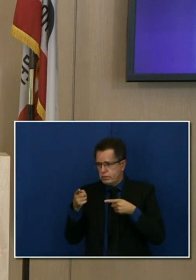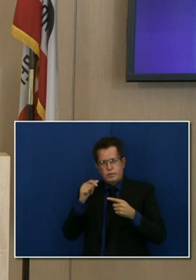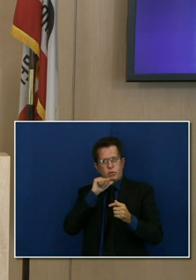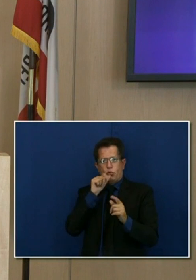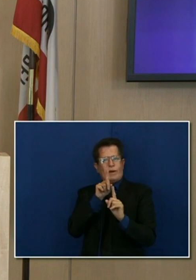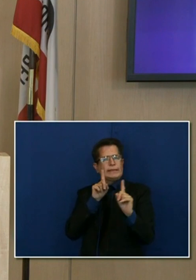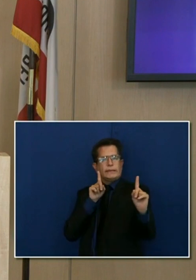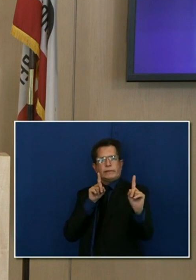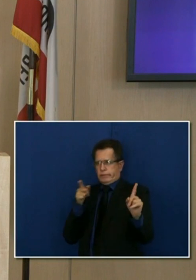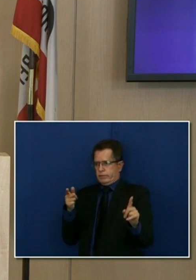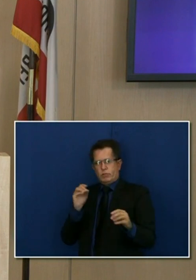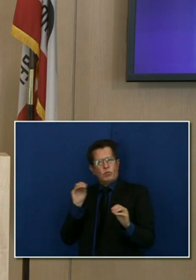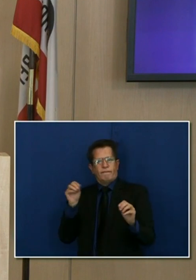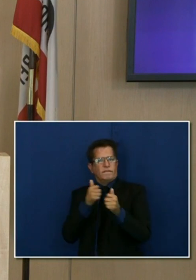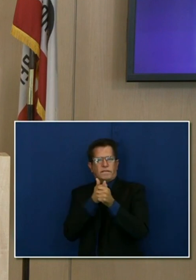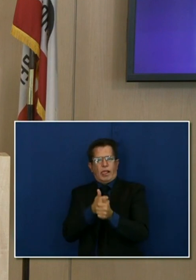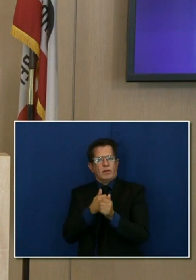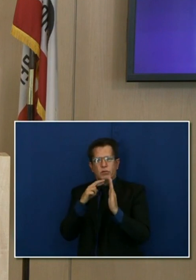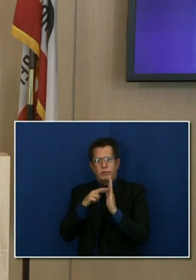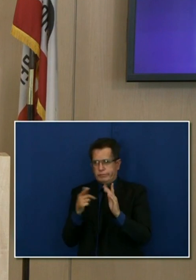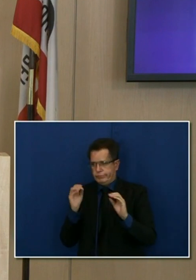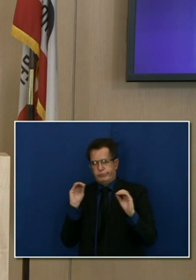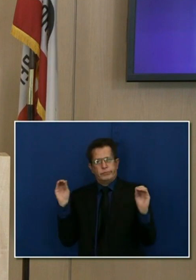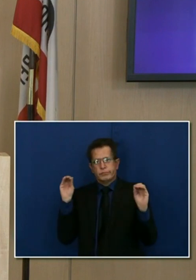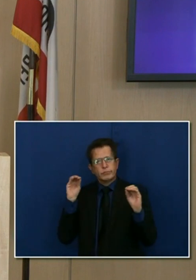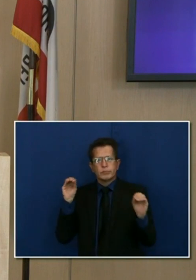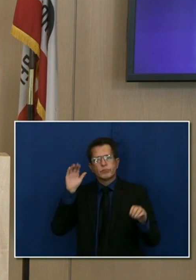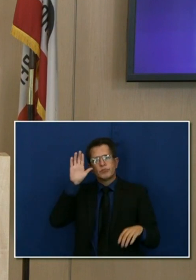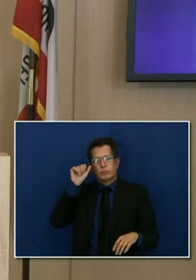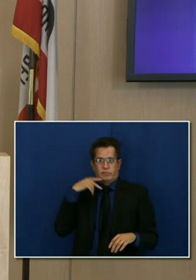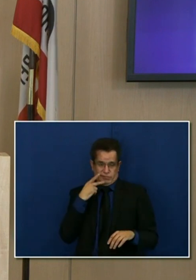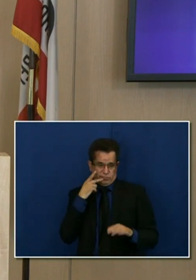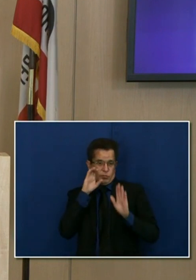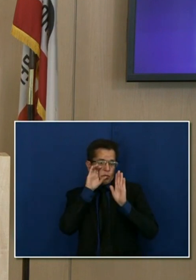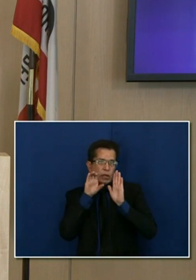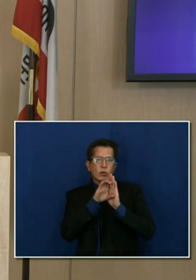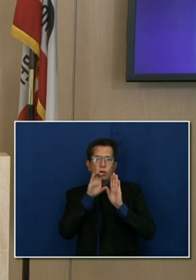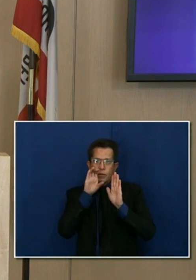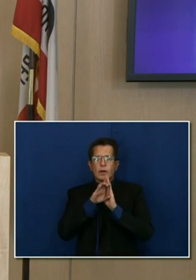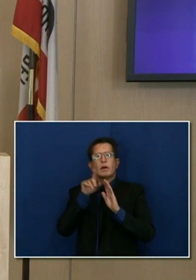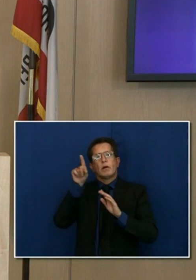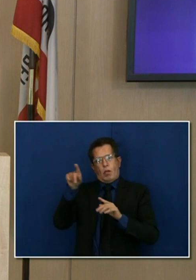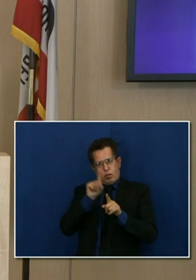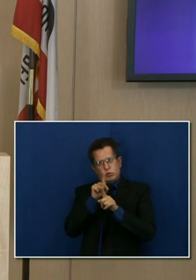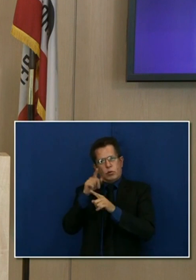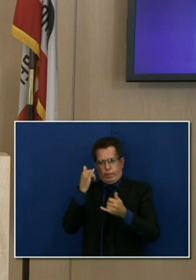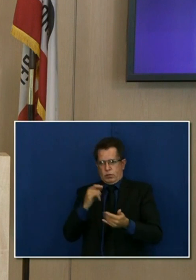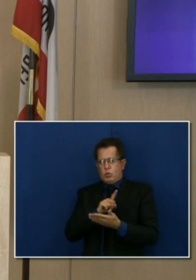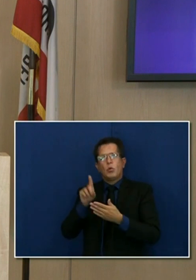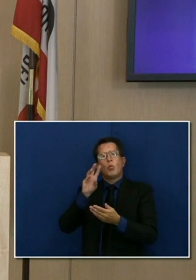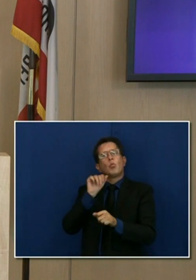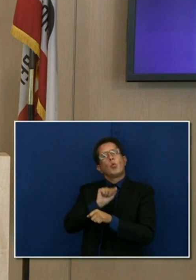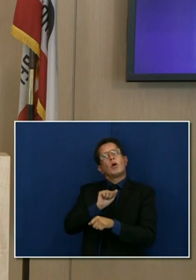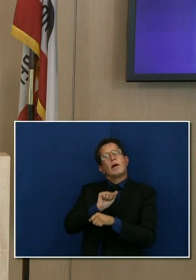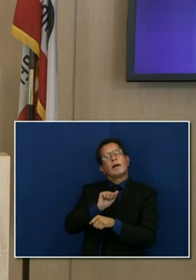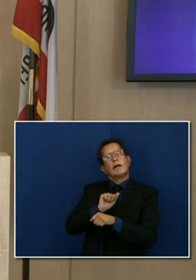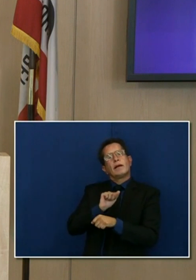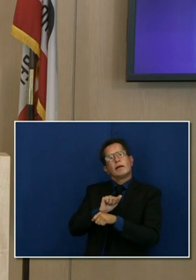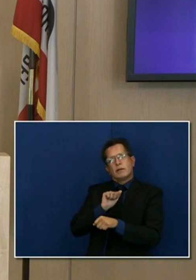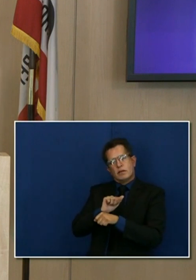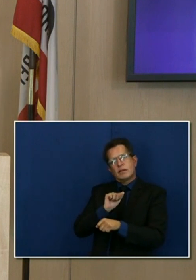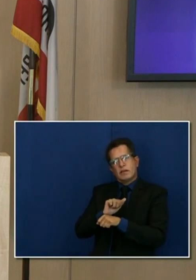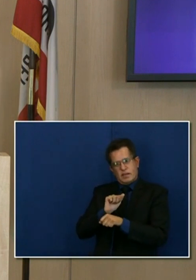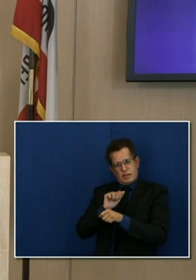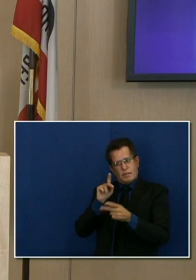social distancing. Also, the worksite was a source of potential exposure in this week's COVID-19 watch,